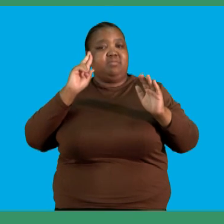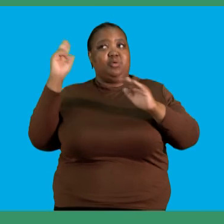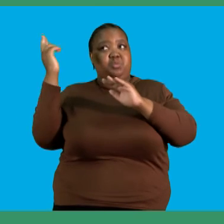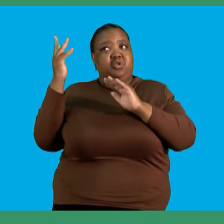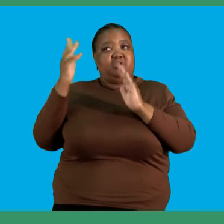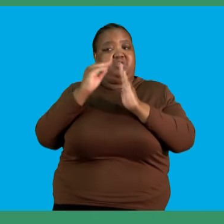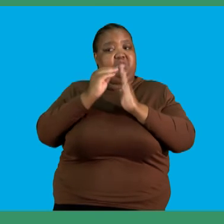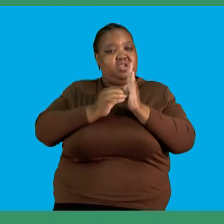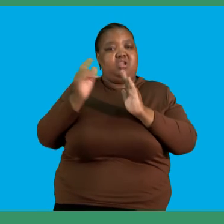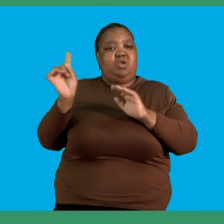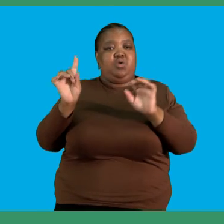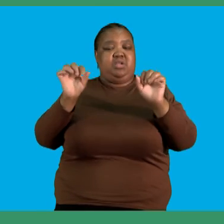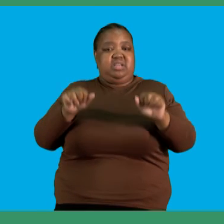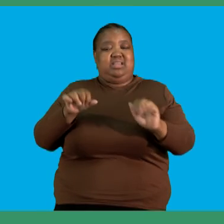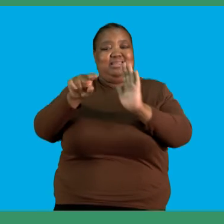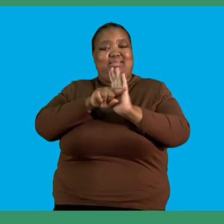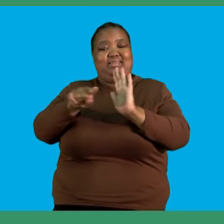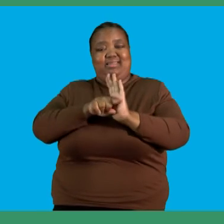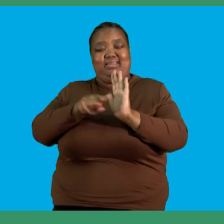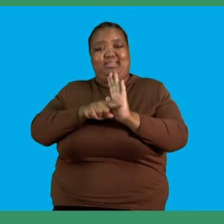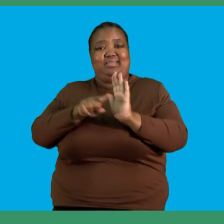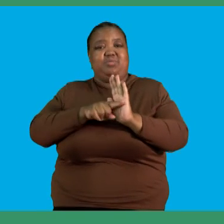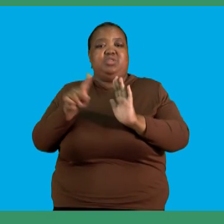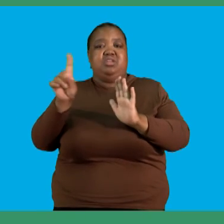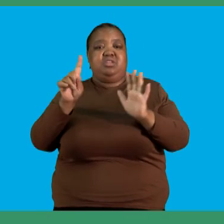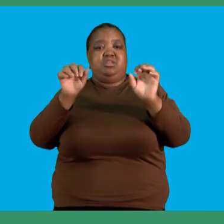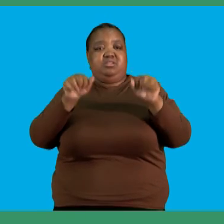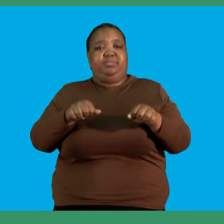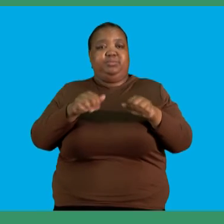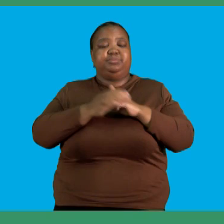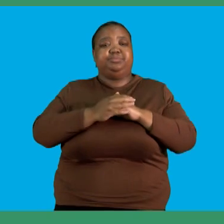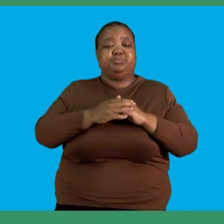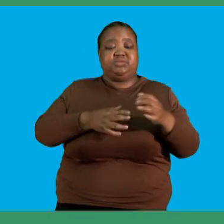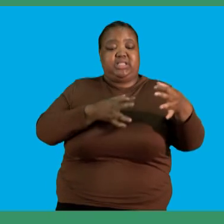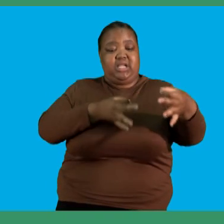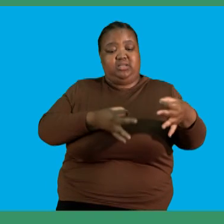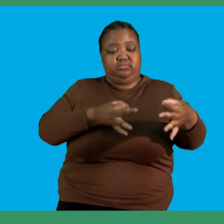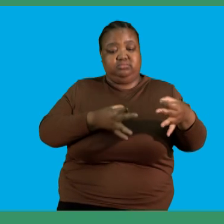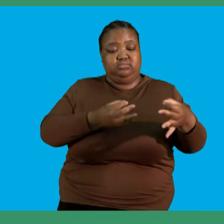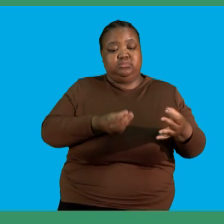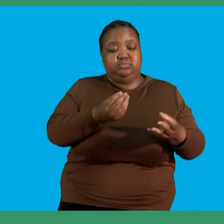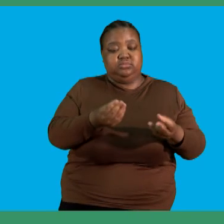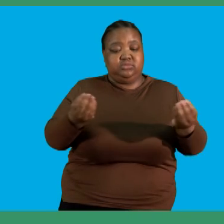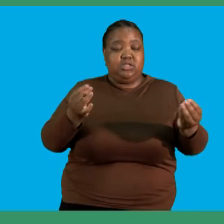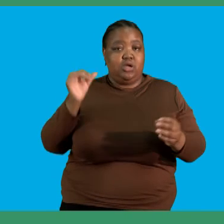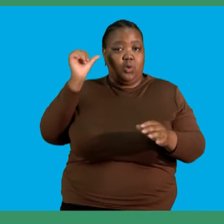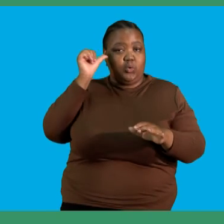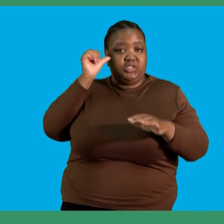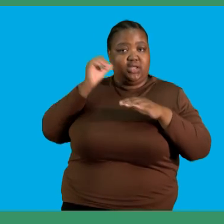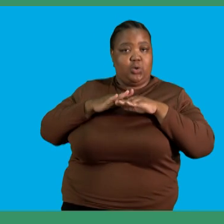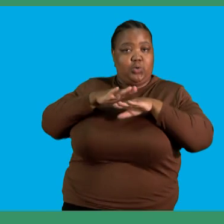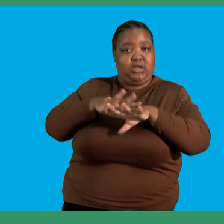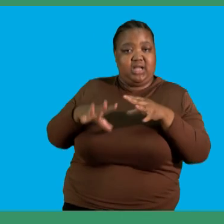of the key facts of the presentation. Then as we proceed, what are the negatives? Handouts cannot